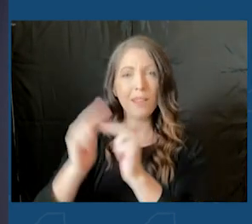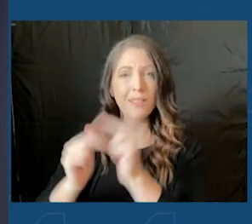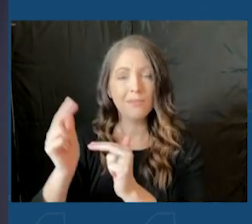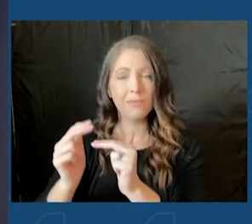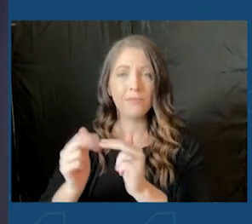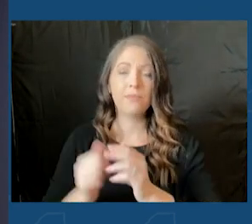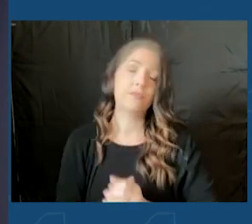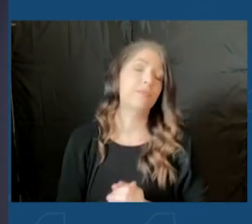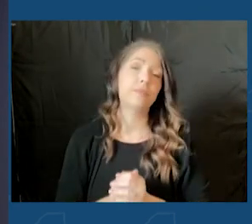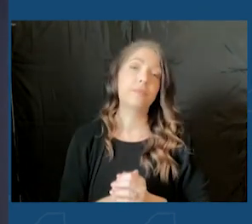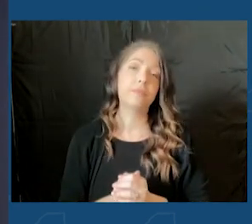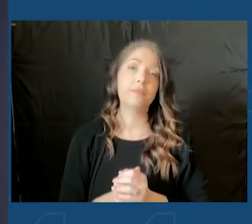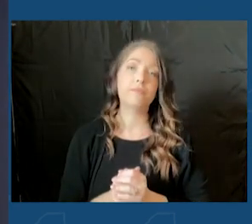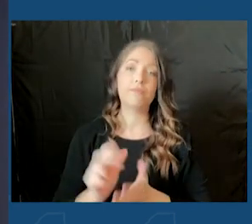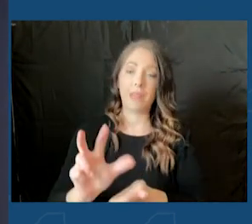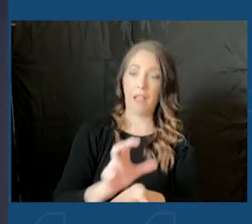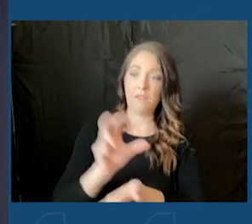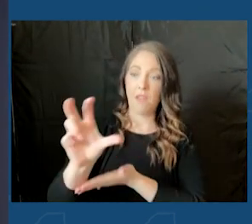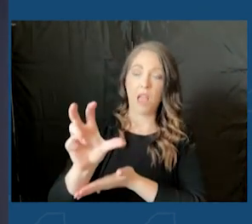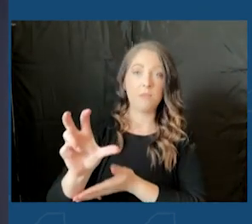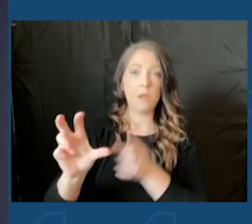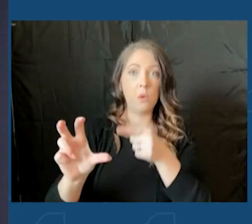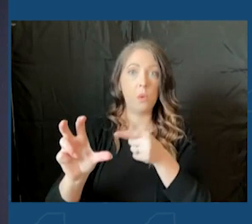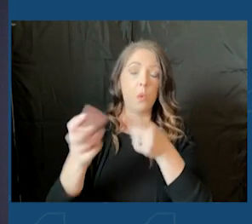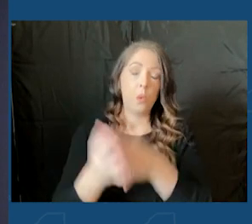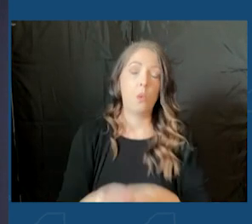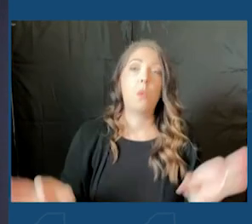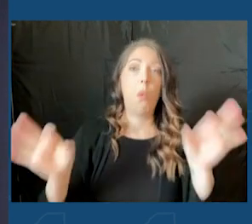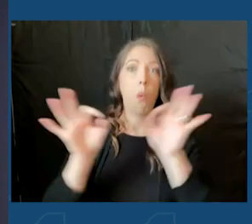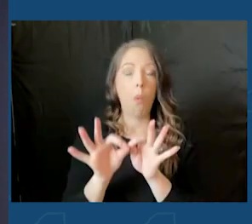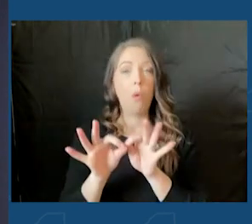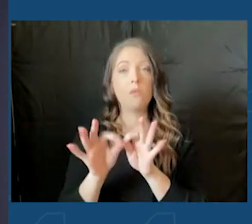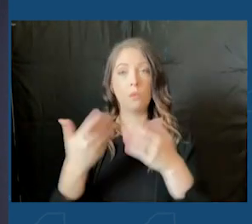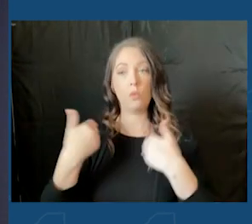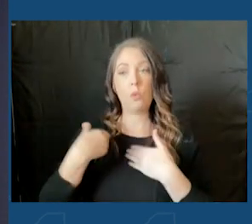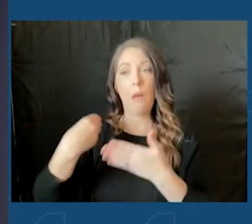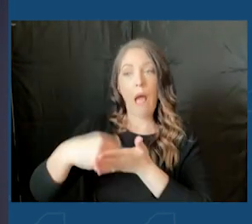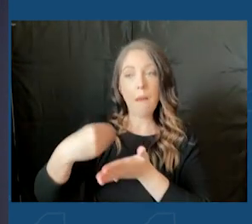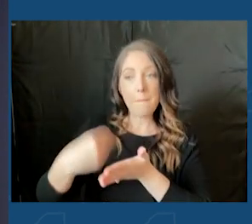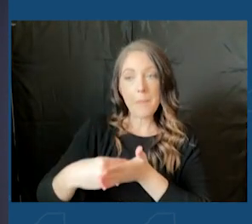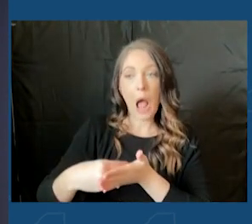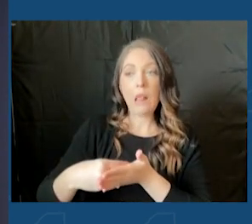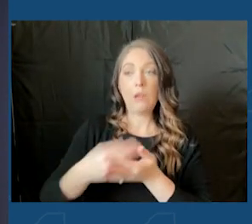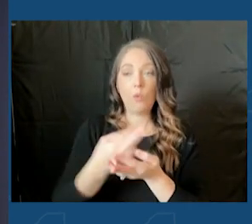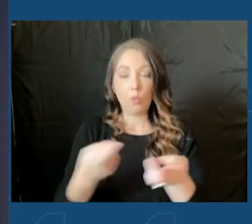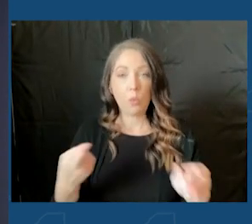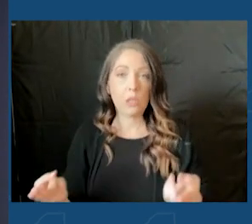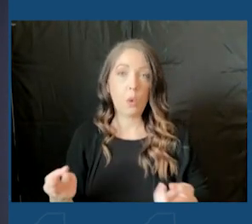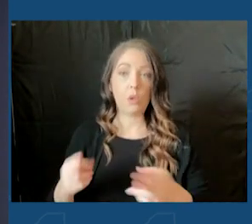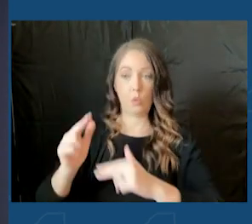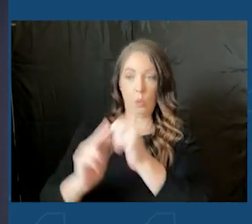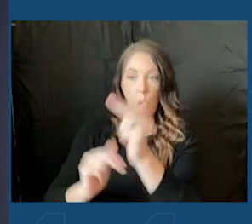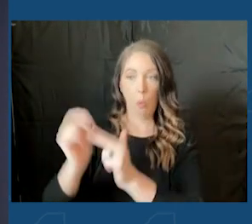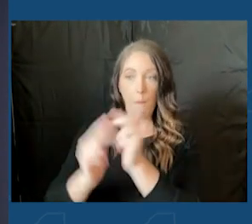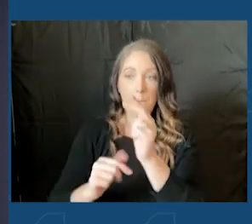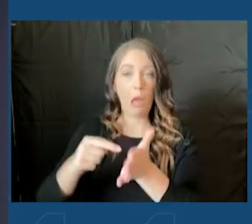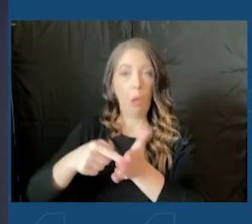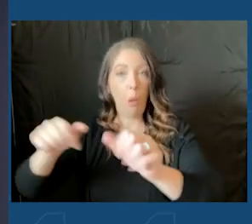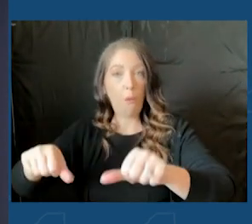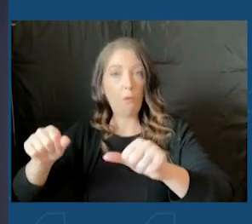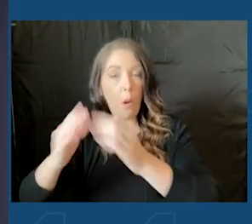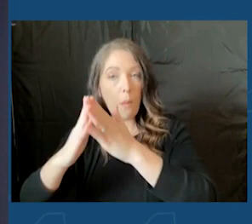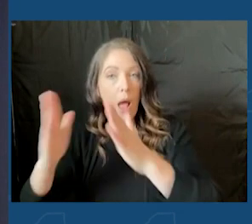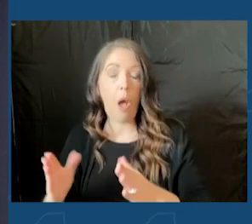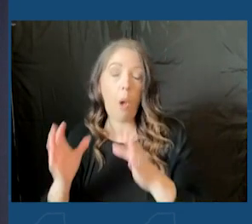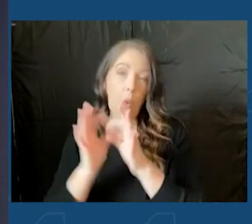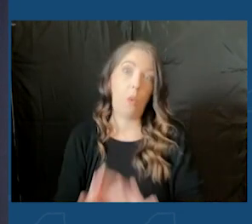so important, and having the resources and the money to build affordable housing is so important. And we've got a mayor and a